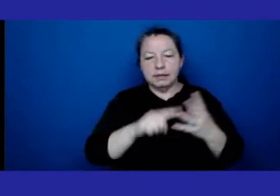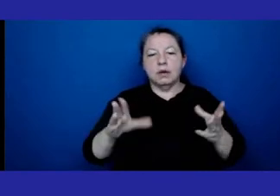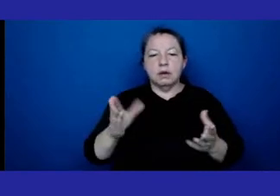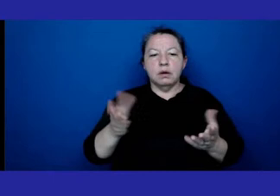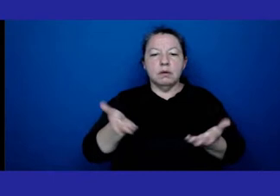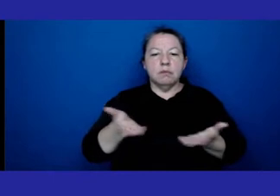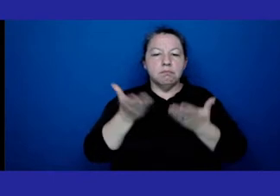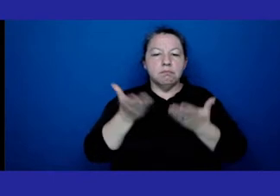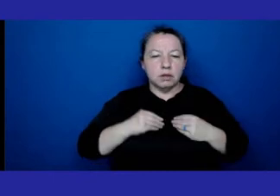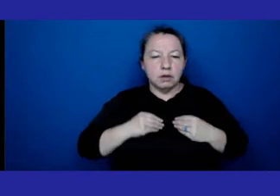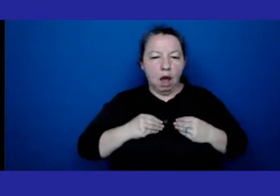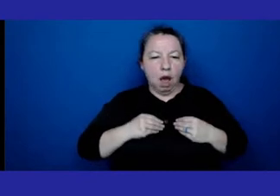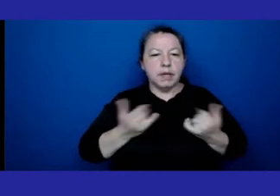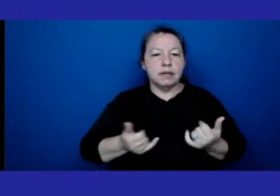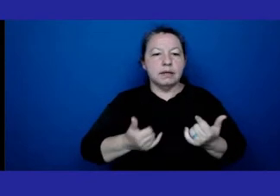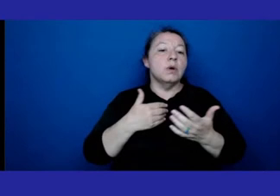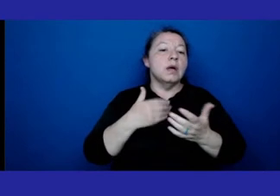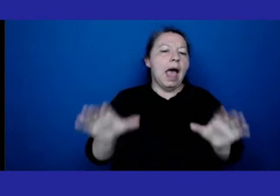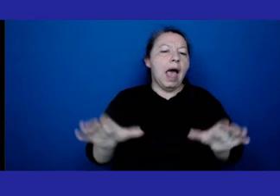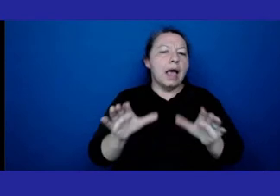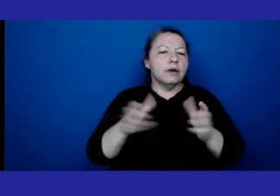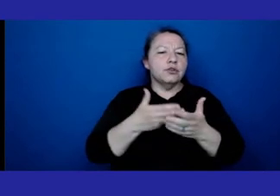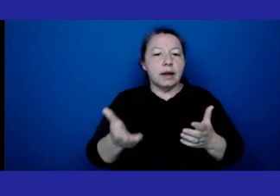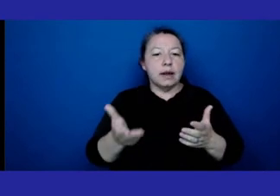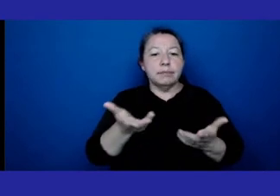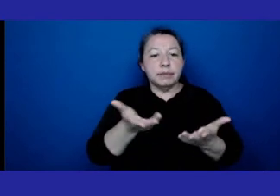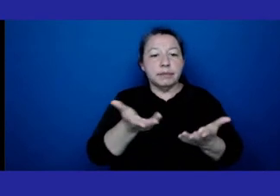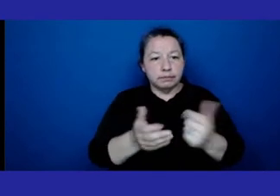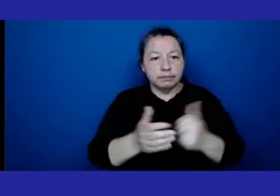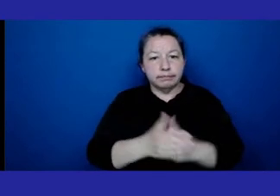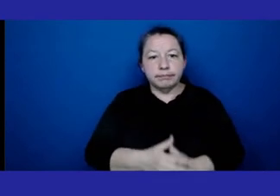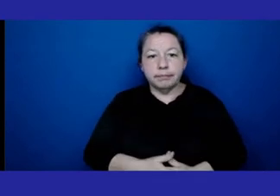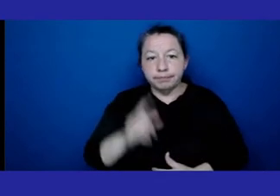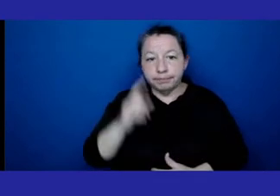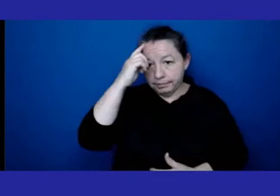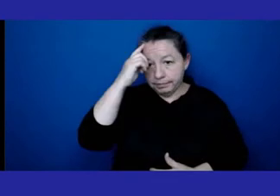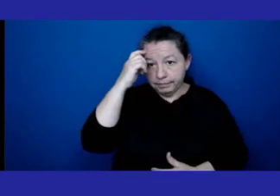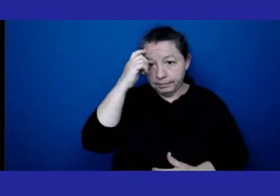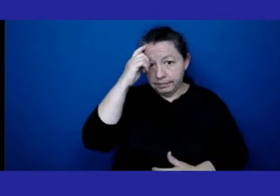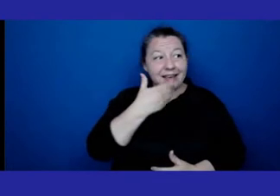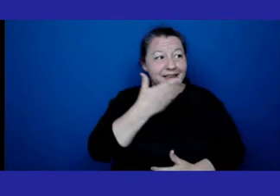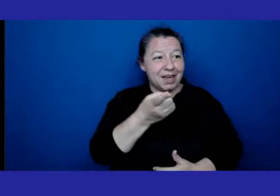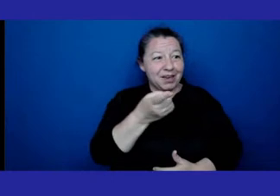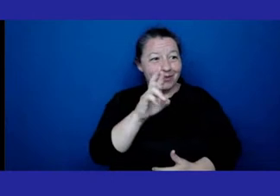for consideration. Mr. Albertson, please read the resolution. Thank you, Dr. Pagan.